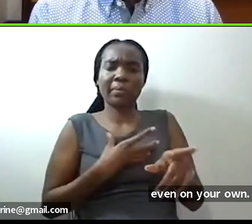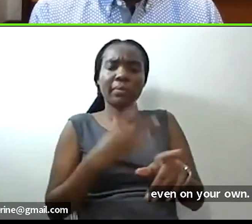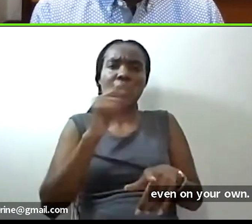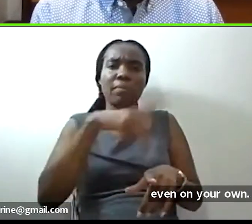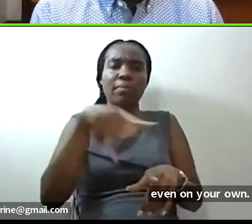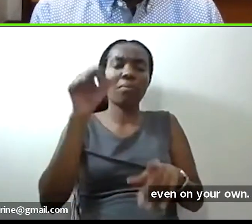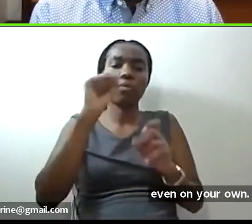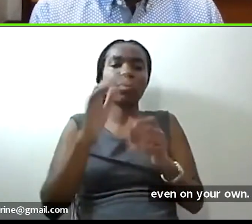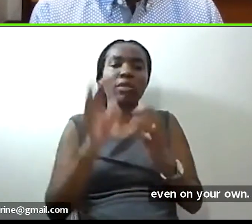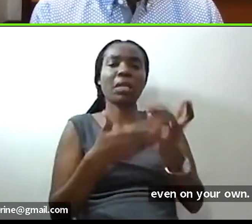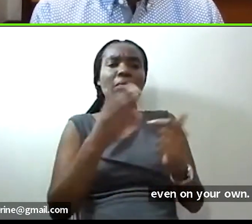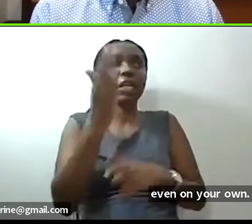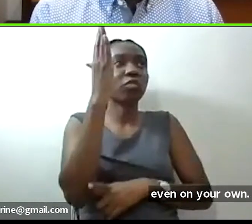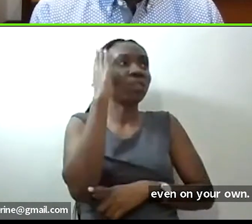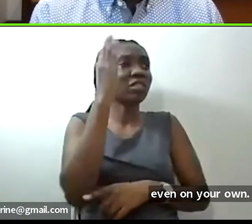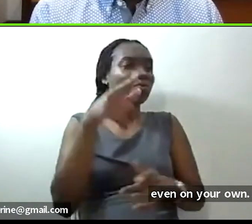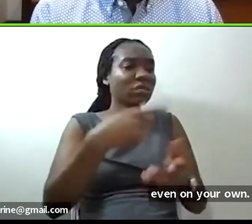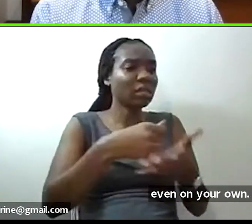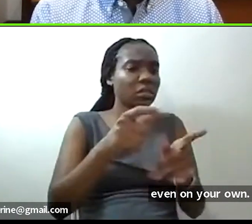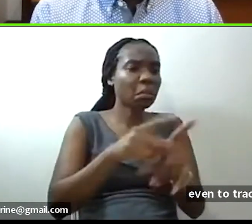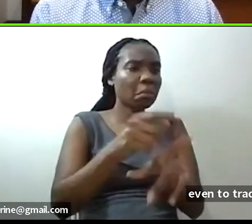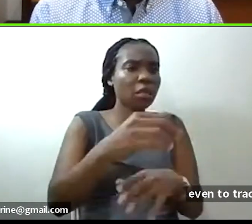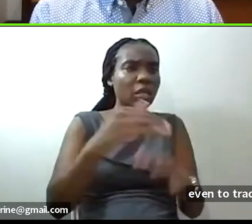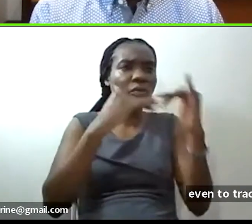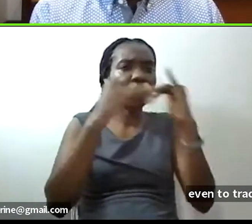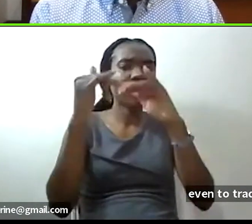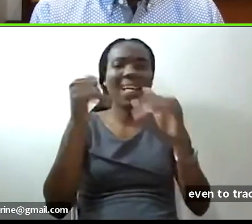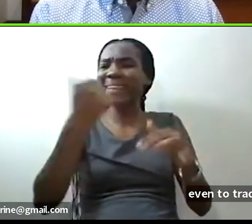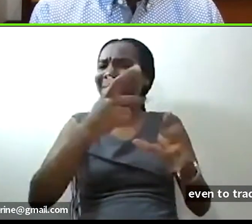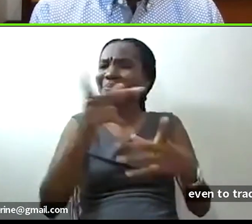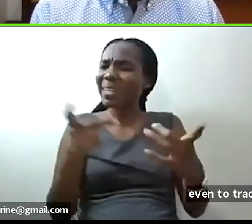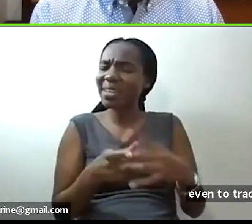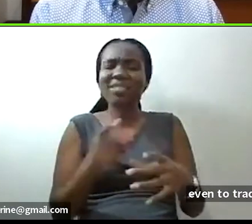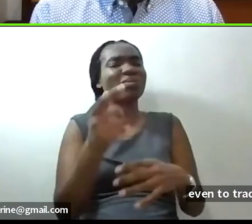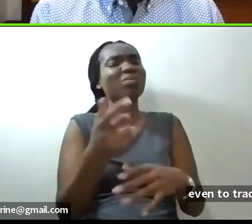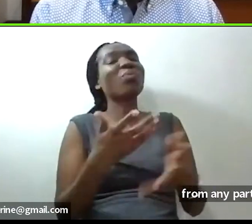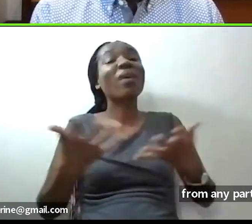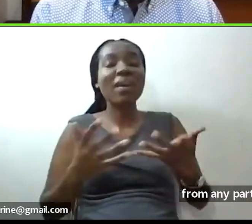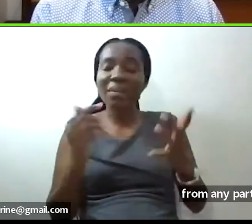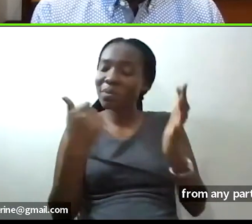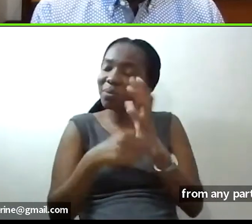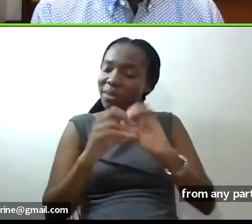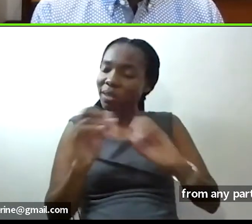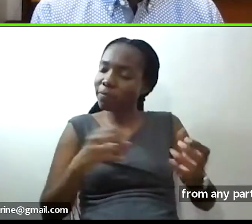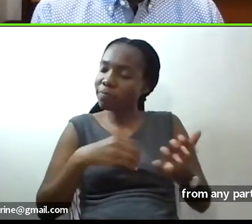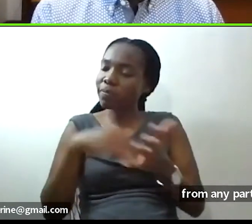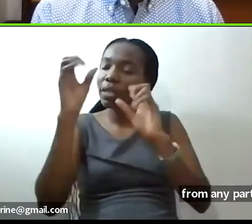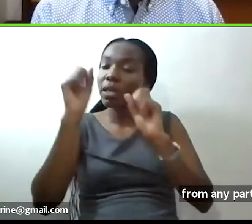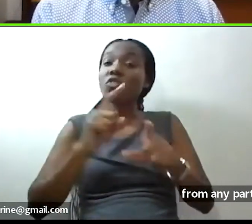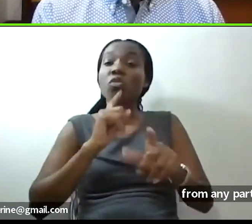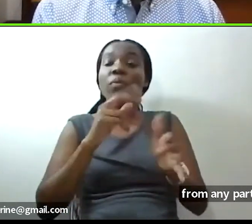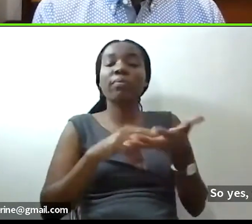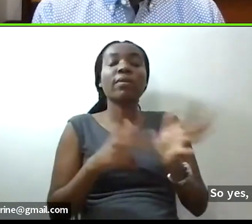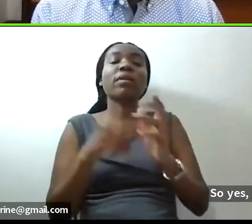like equities from any part of the world where you are in. So yes, you can trade and you can